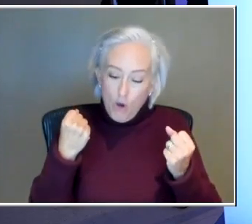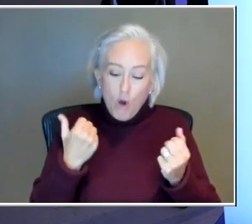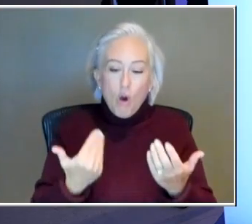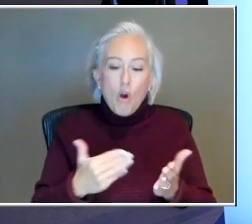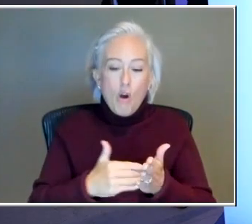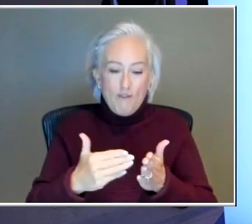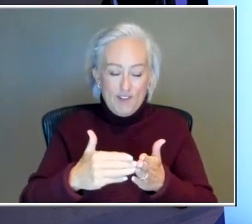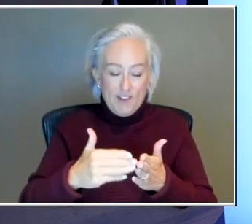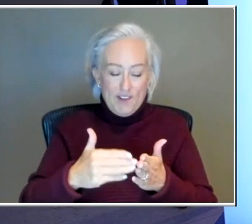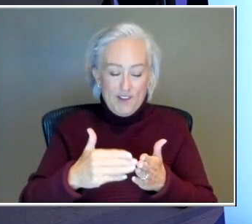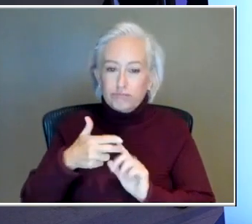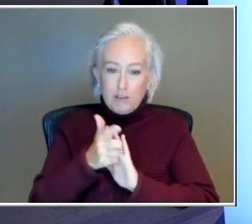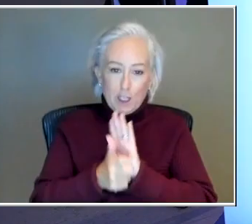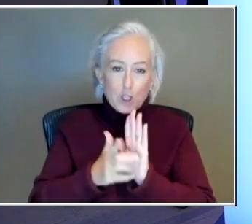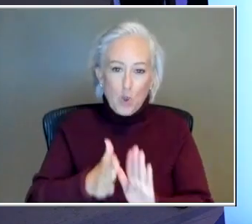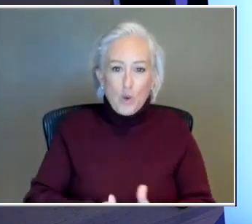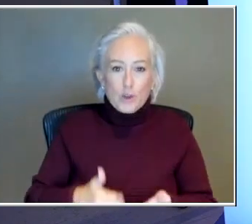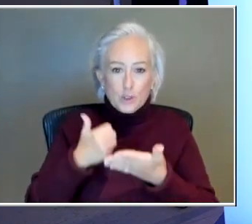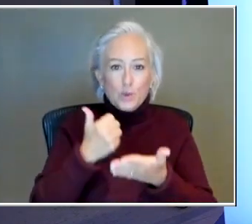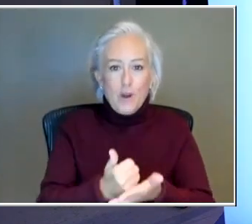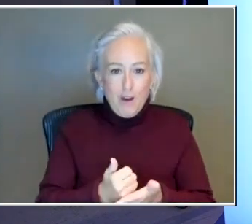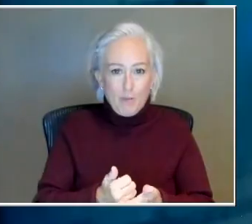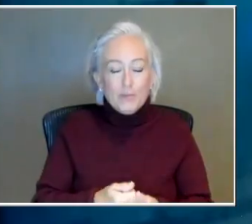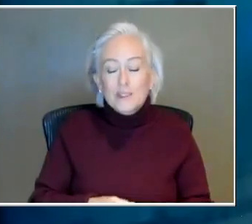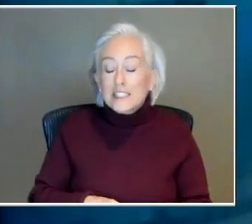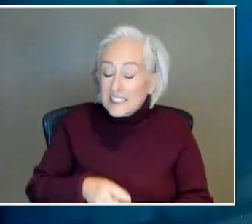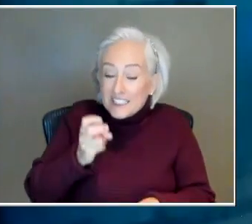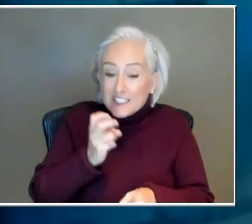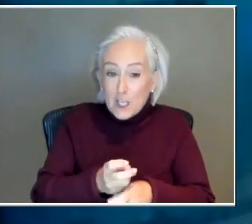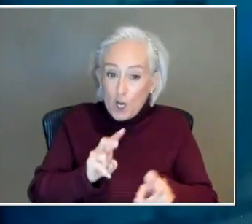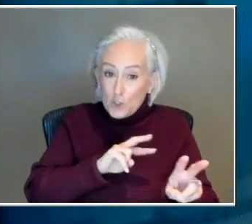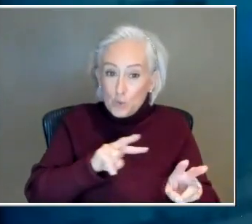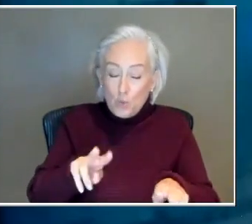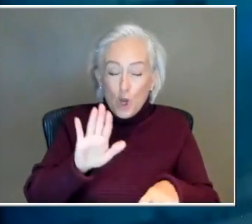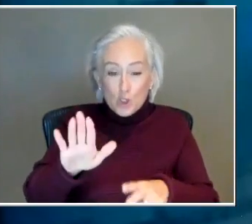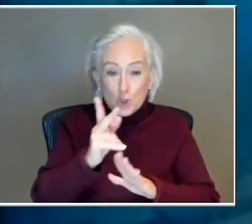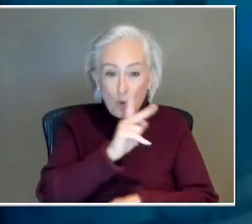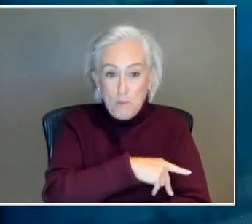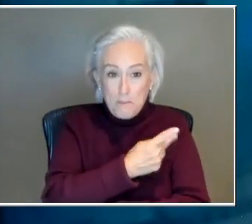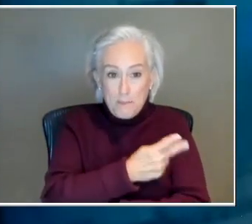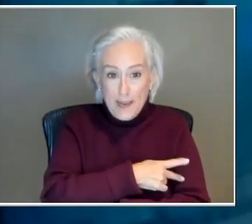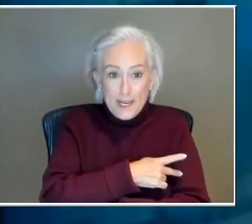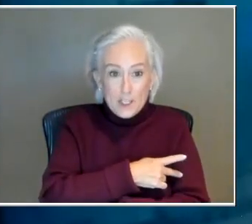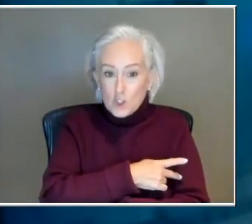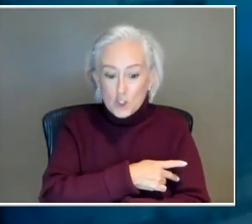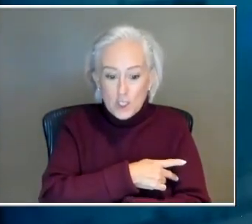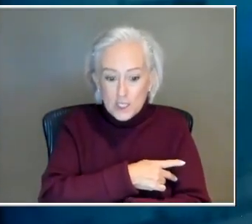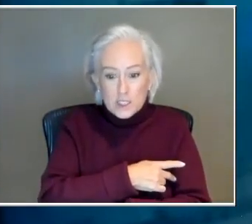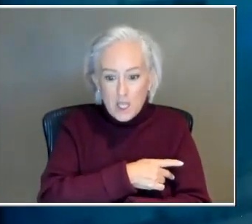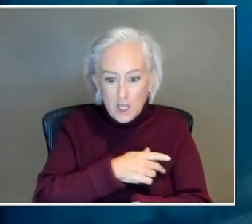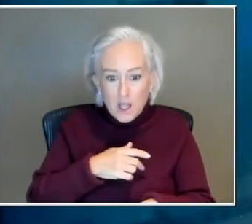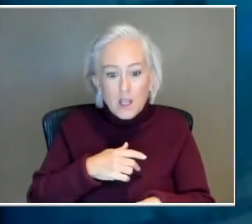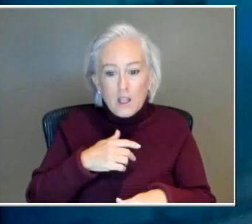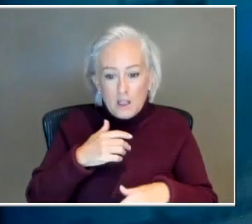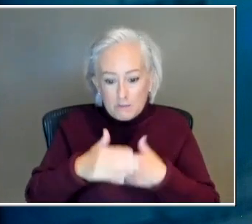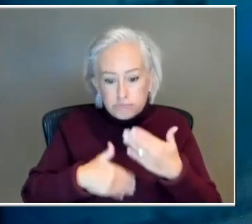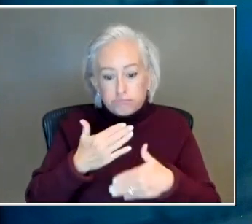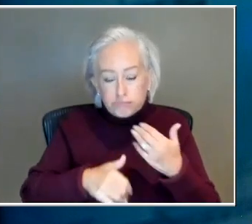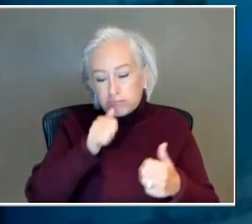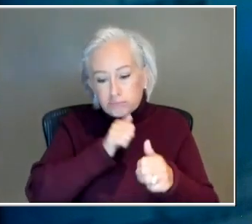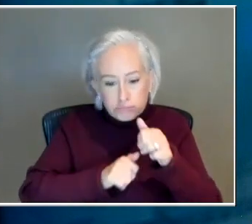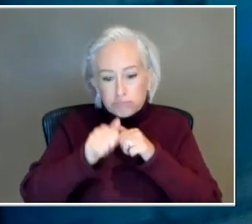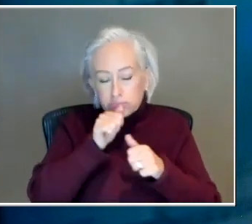your patients have to jump through hoops. Well, absolutely. We try not to make it about us, but yeah, I mean, because we're trying to do our best for them, and they know,